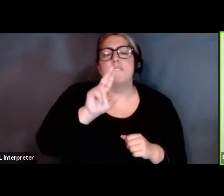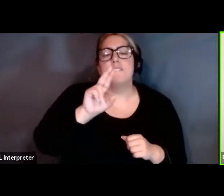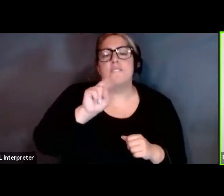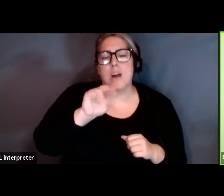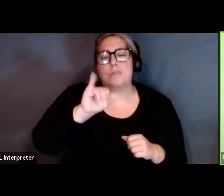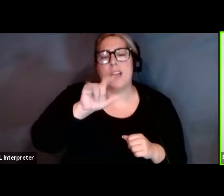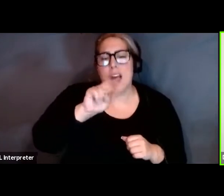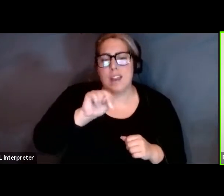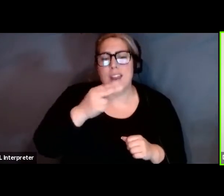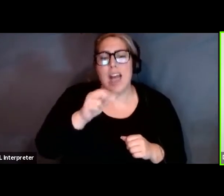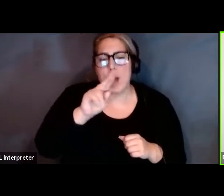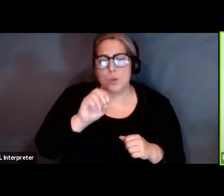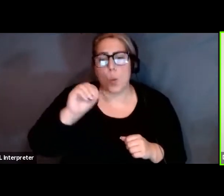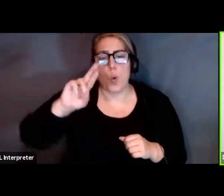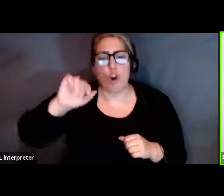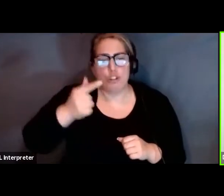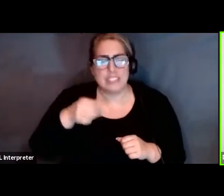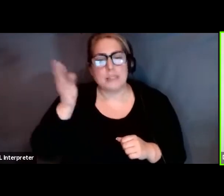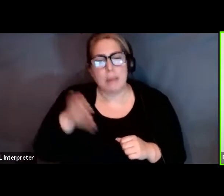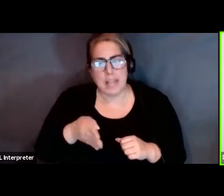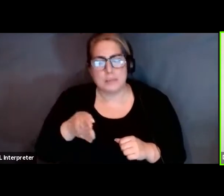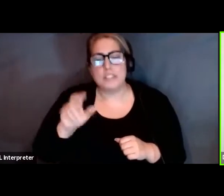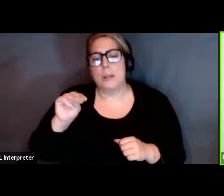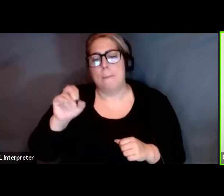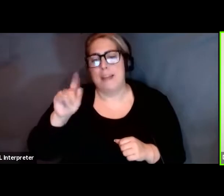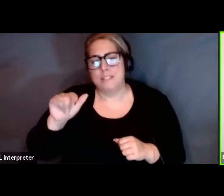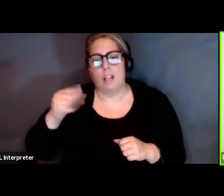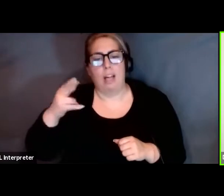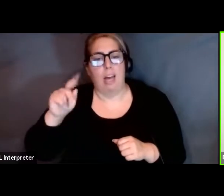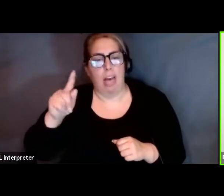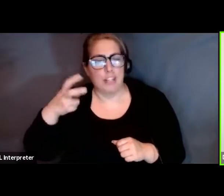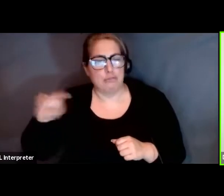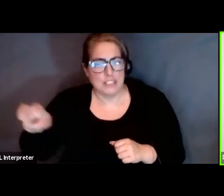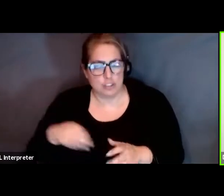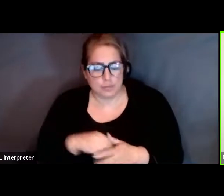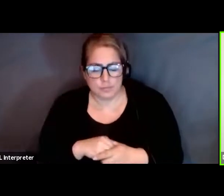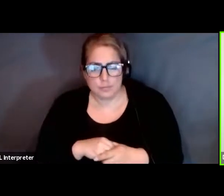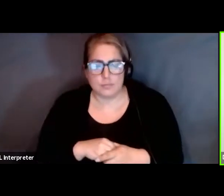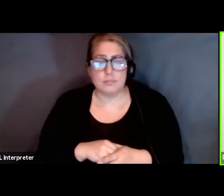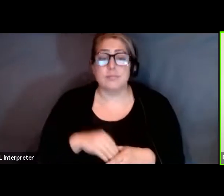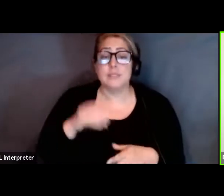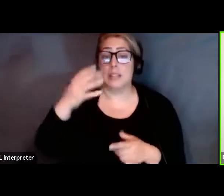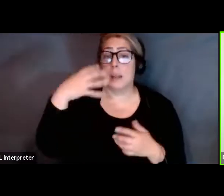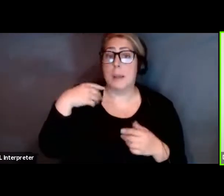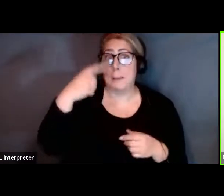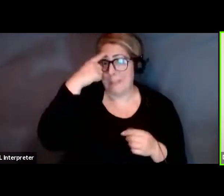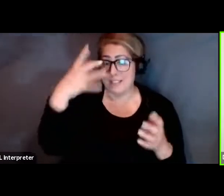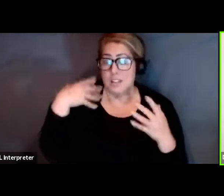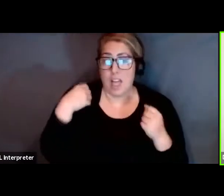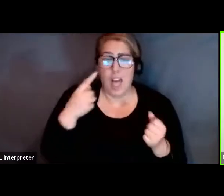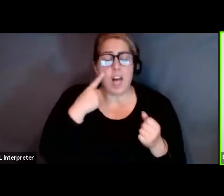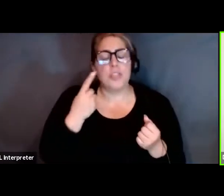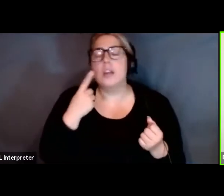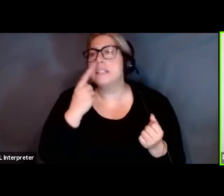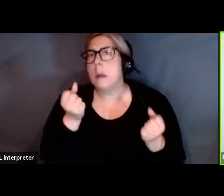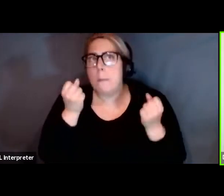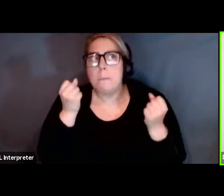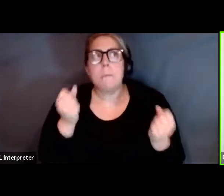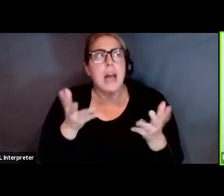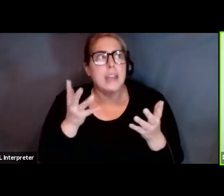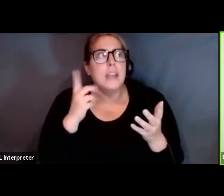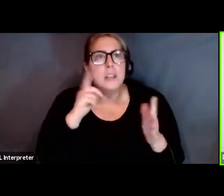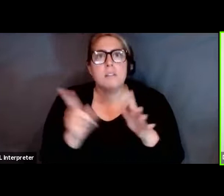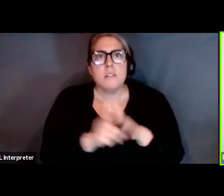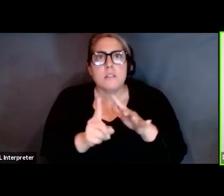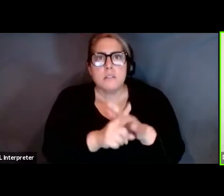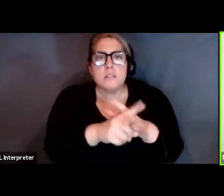fountainhouse.org/MHIT for mental health in transition. Mental health lives and flows through so many aspects of policy and practice in our city, evidenced